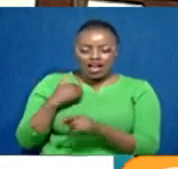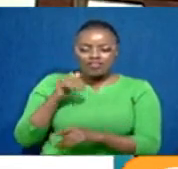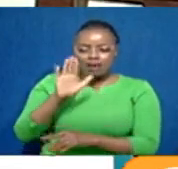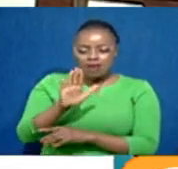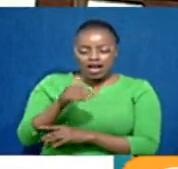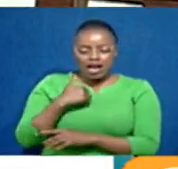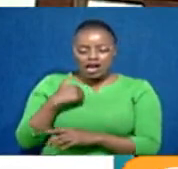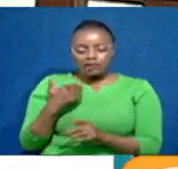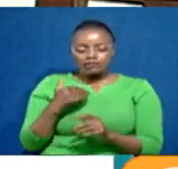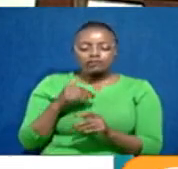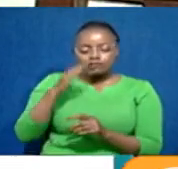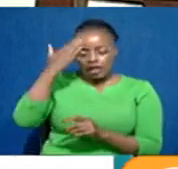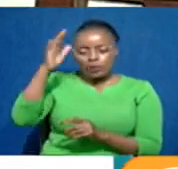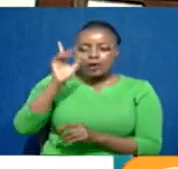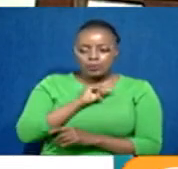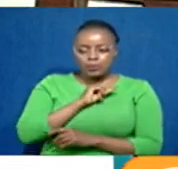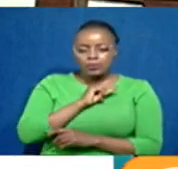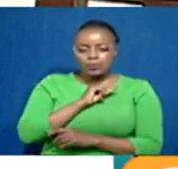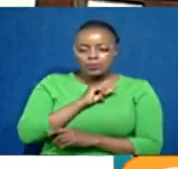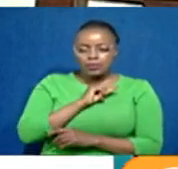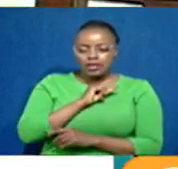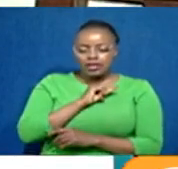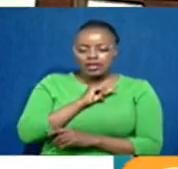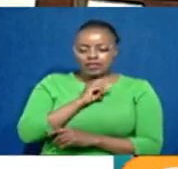cheek. She knows that...